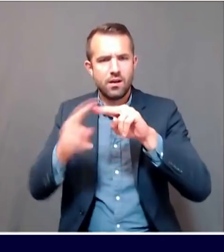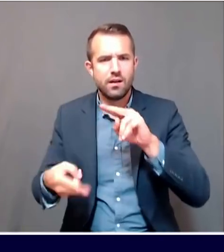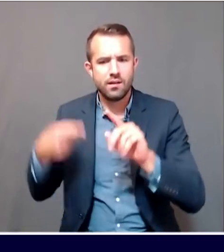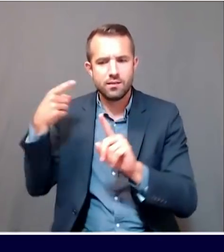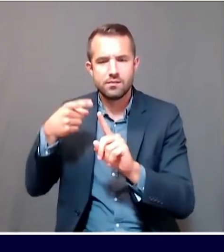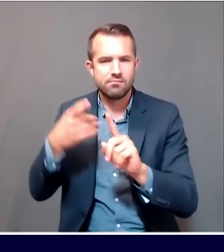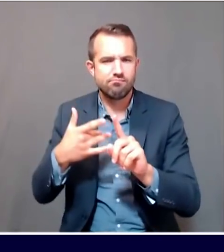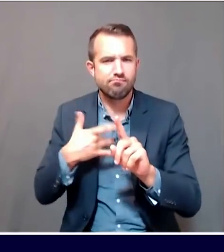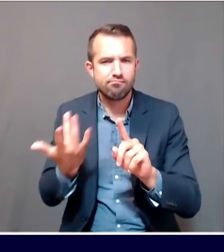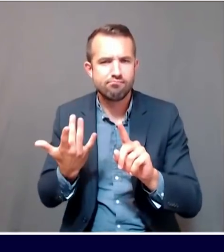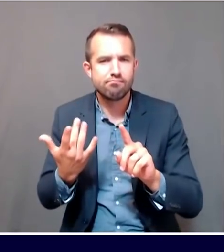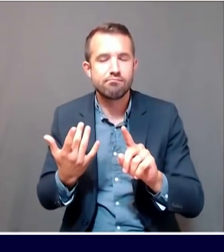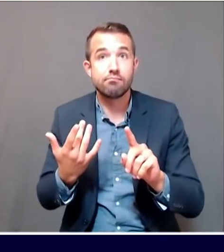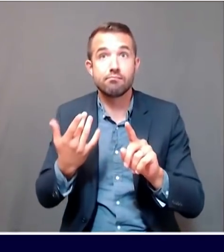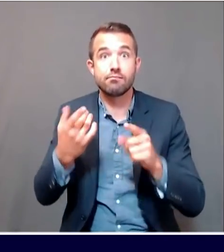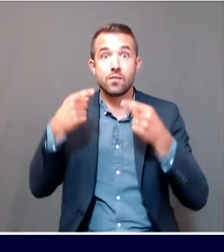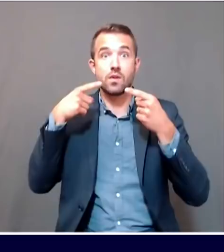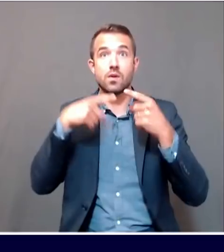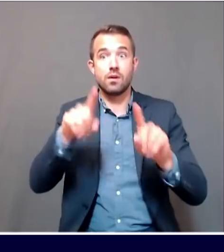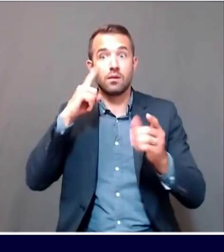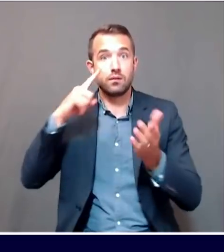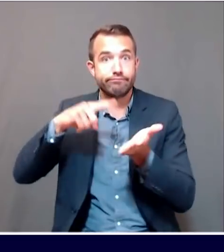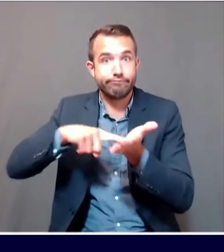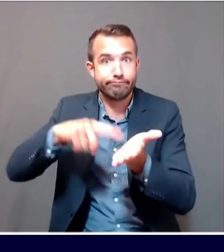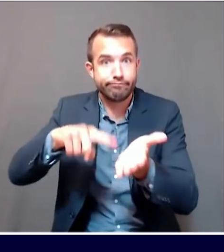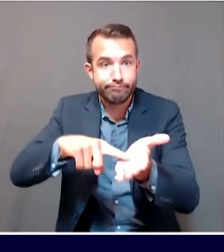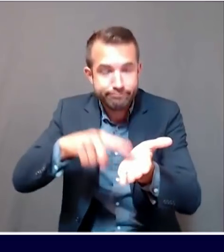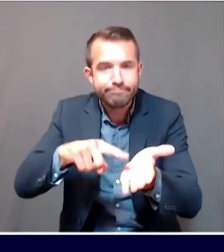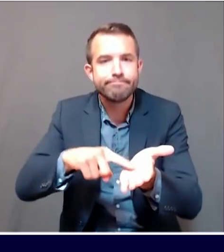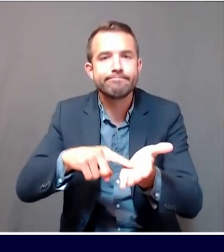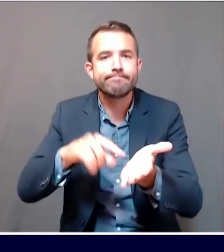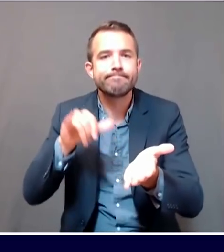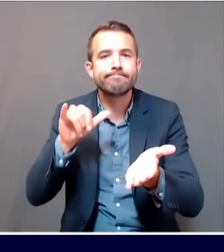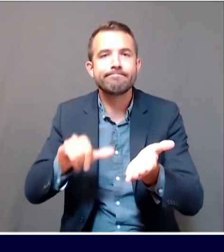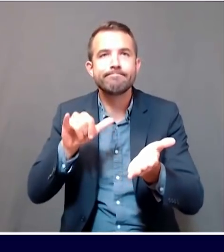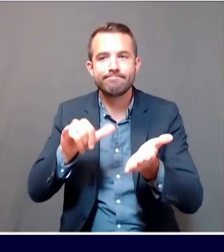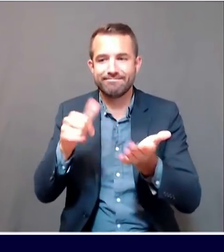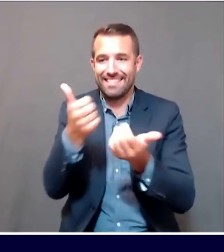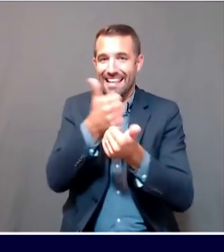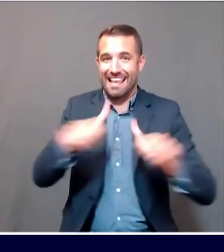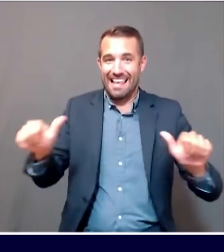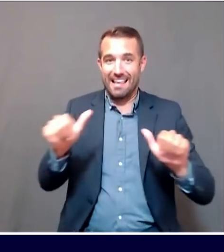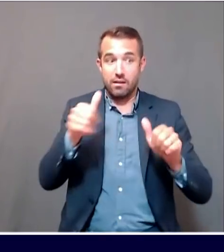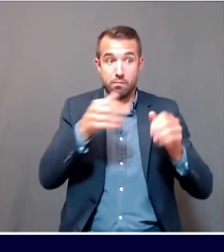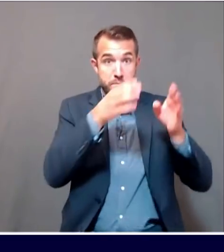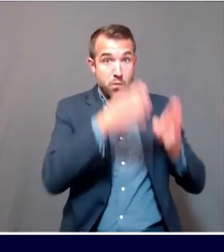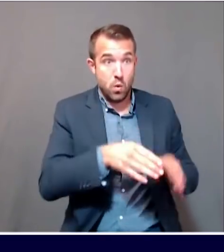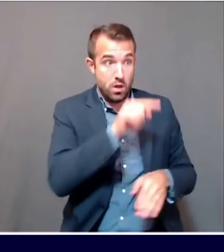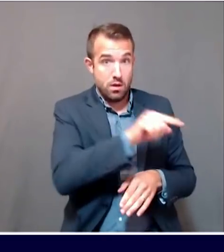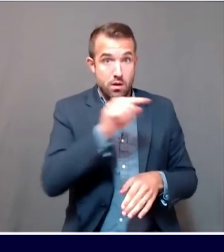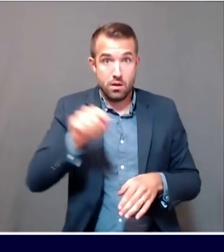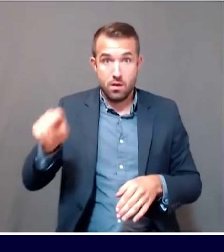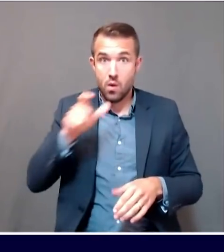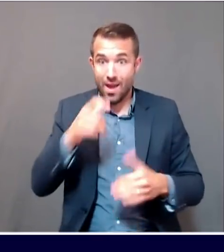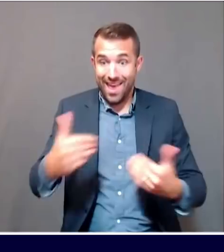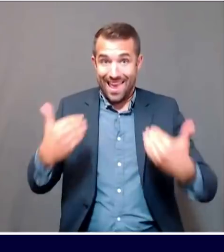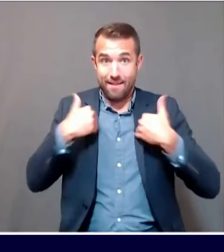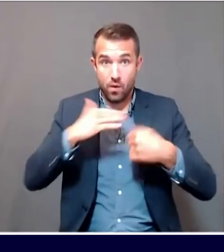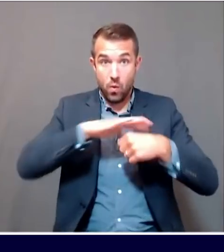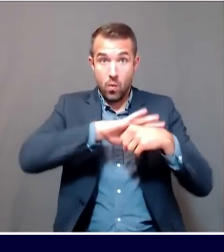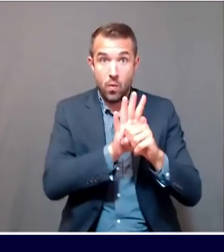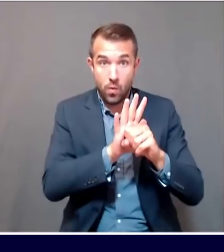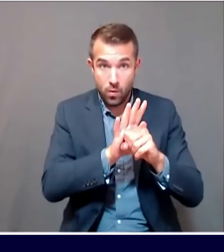investigation that Maine CDC does on all individuals with COVID-19, even those who have